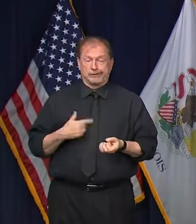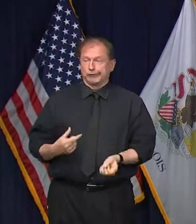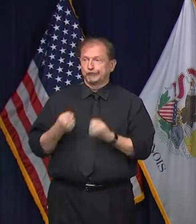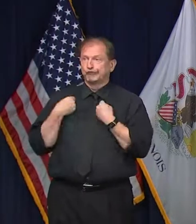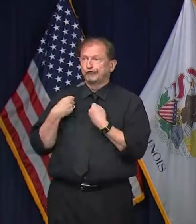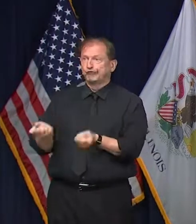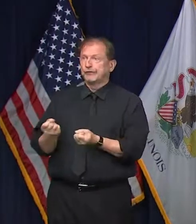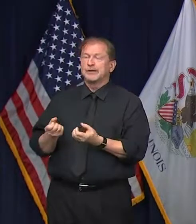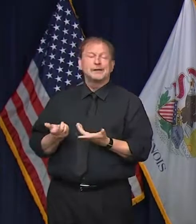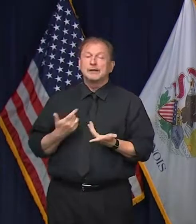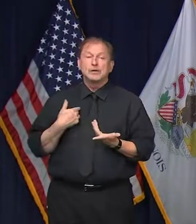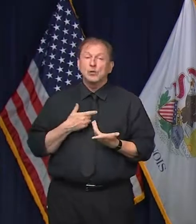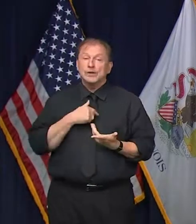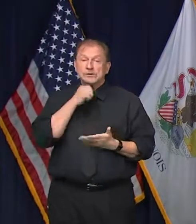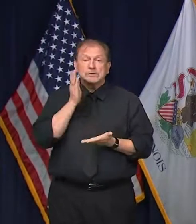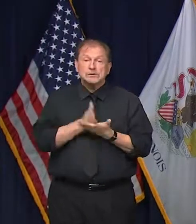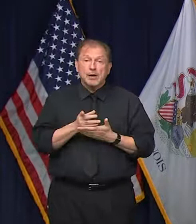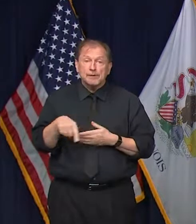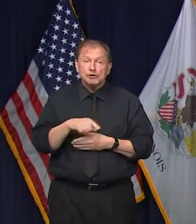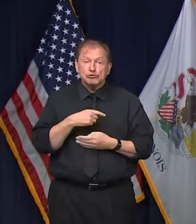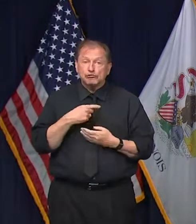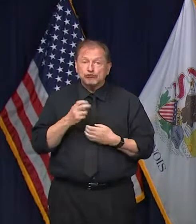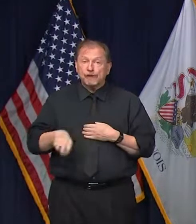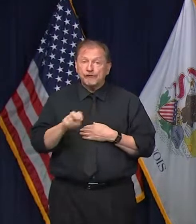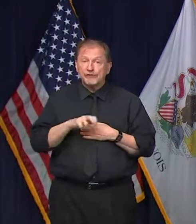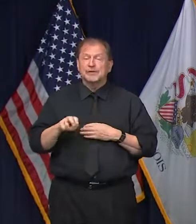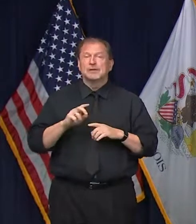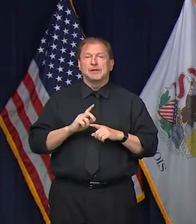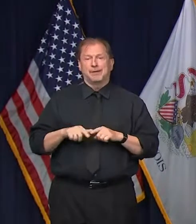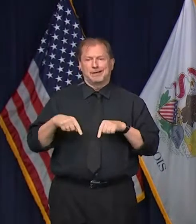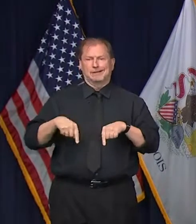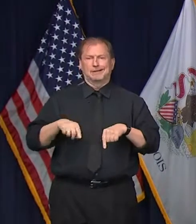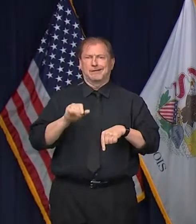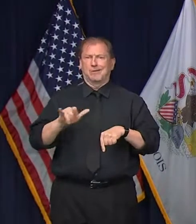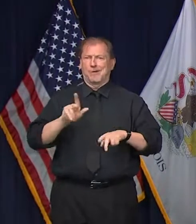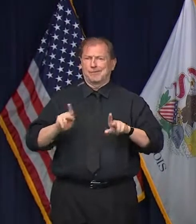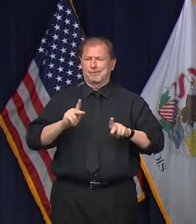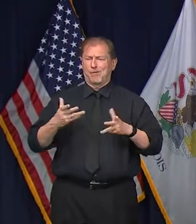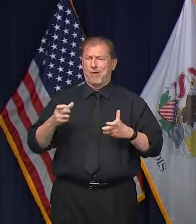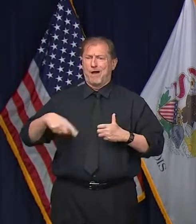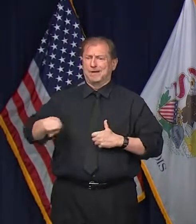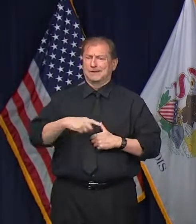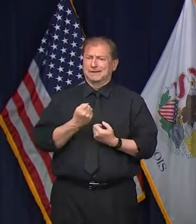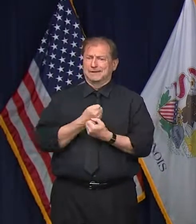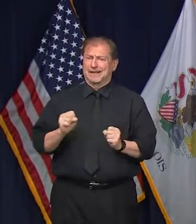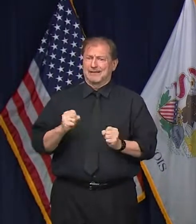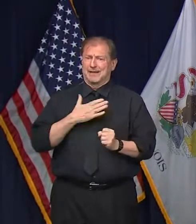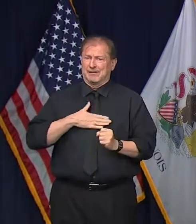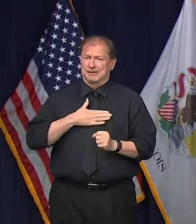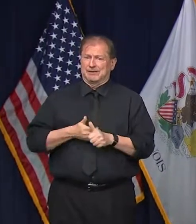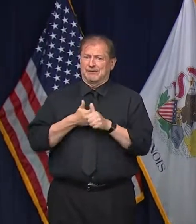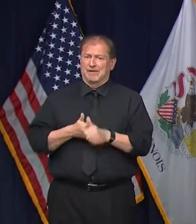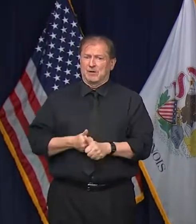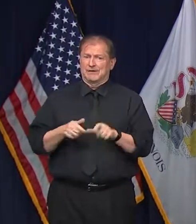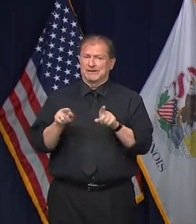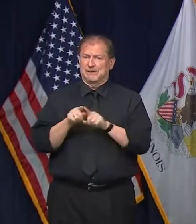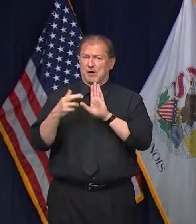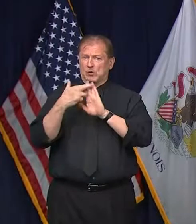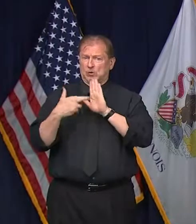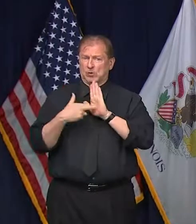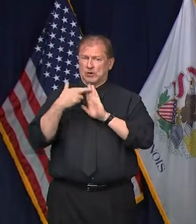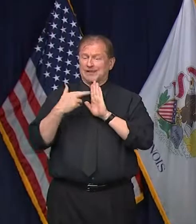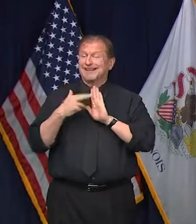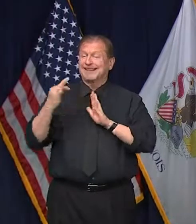travel. What we've suggested to Illinois residents, because we want Illinois residents to be safe, is to follow the same rules for yourself when